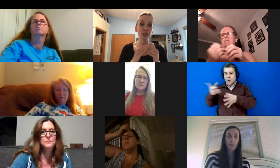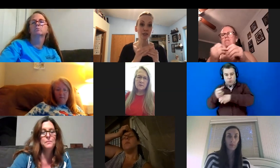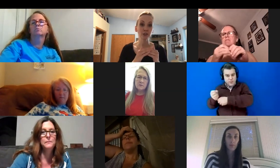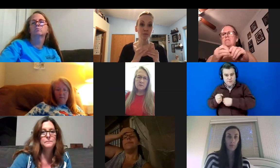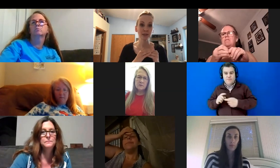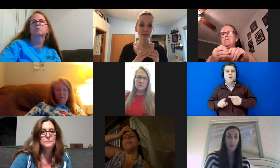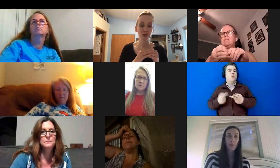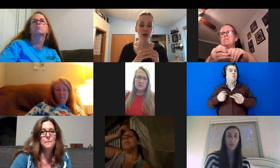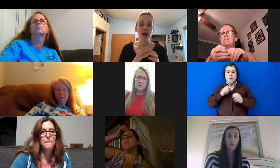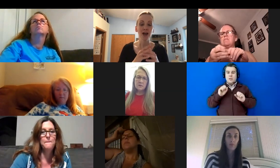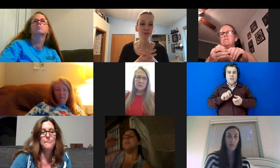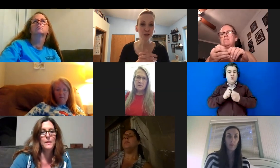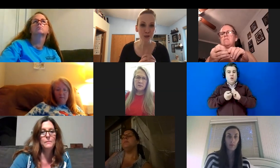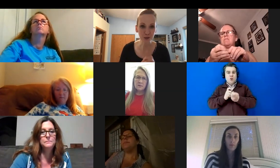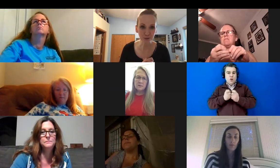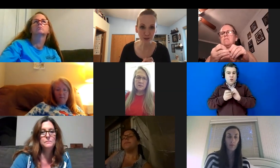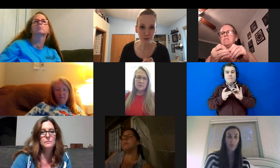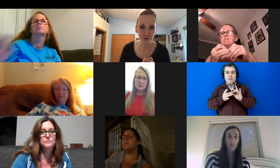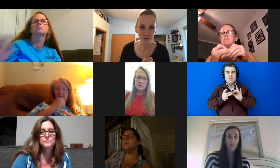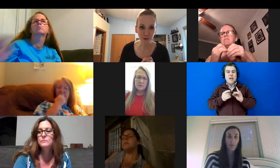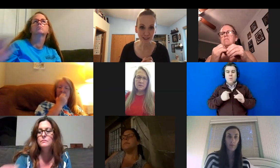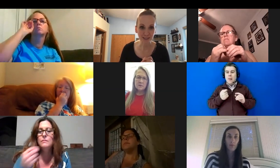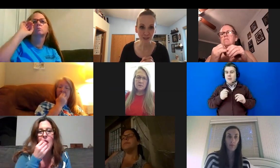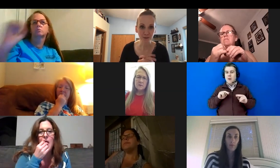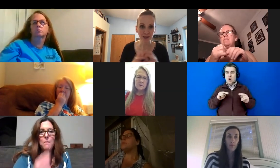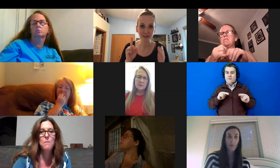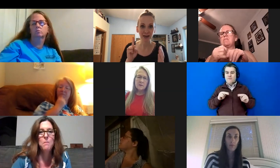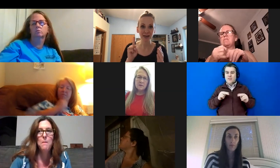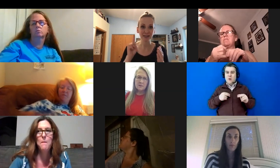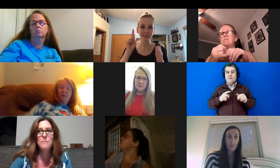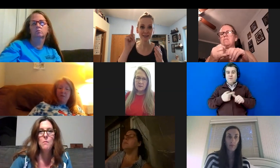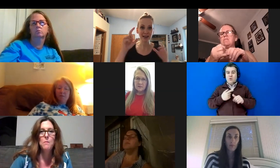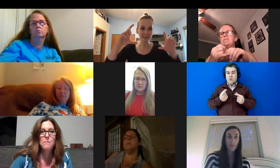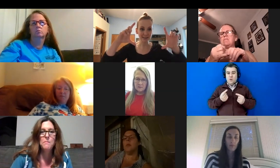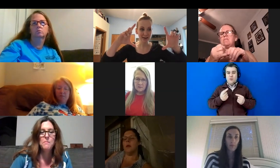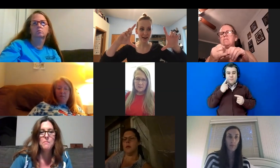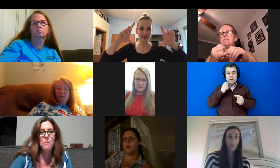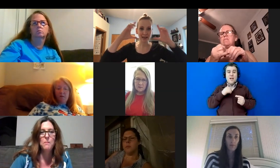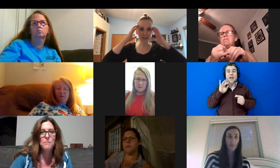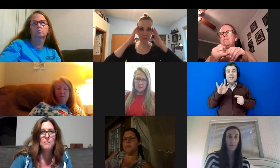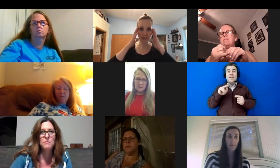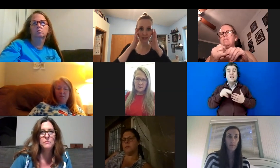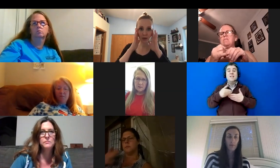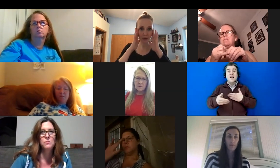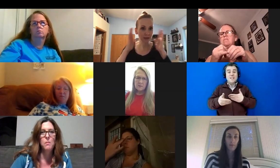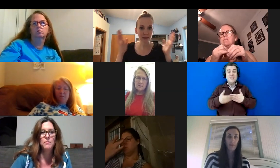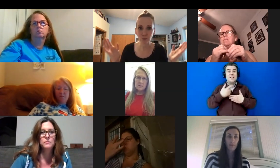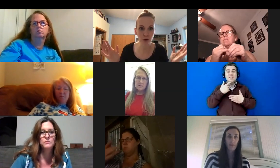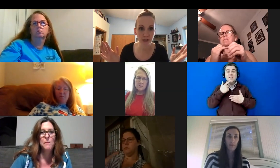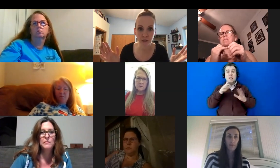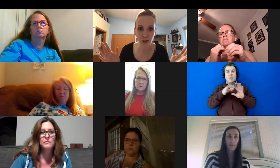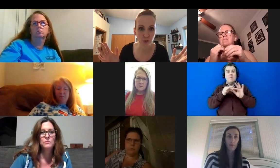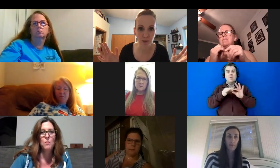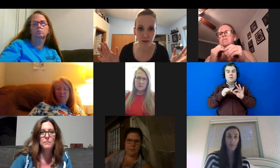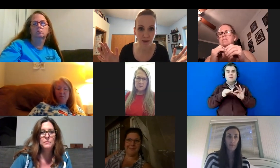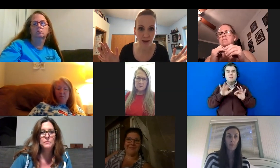can change the message. I was a little nervous when I first did this because I clicked next and it has that message and I'm like, that